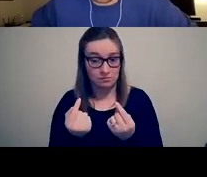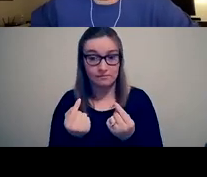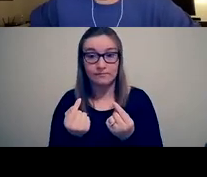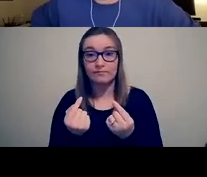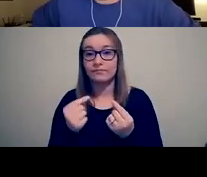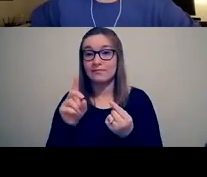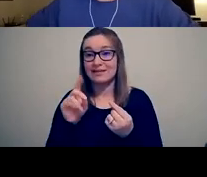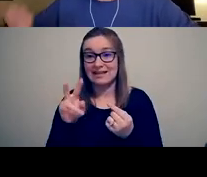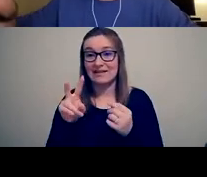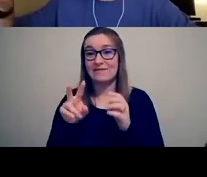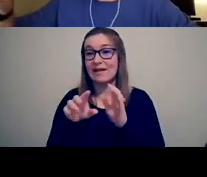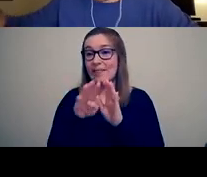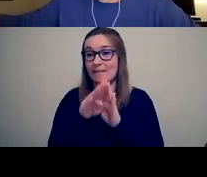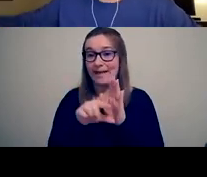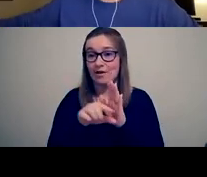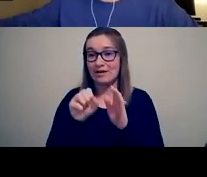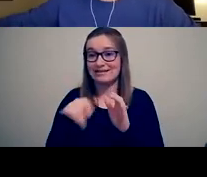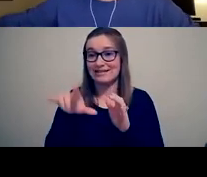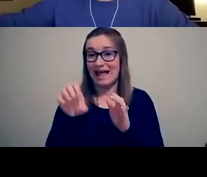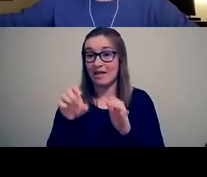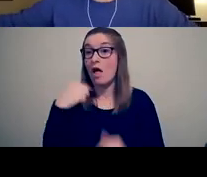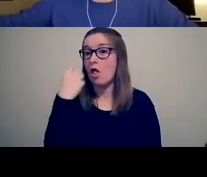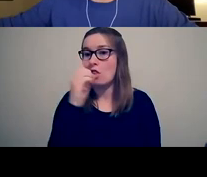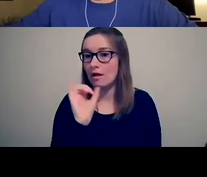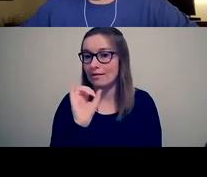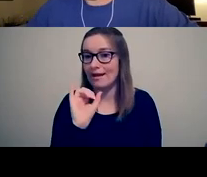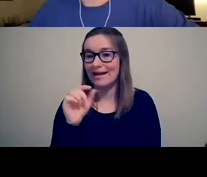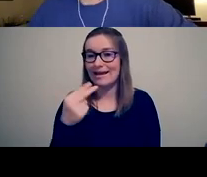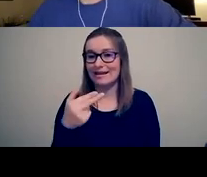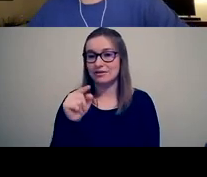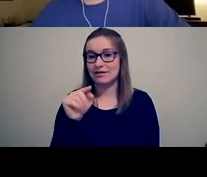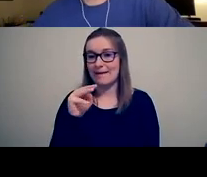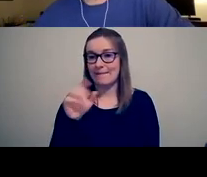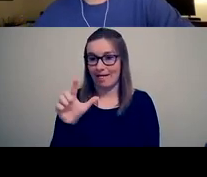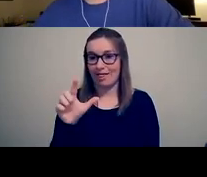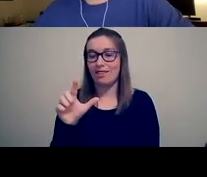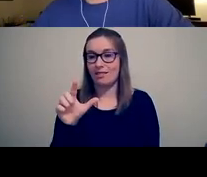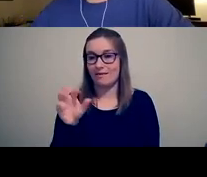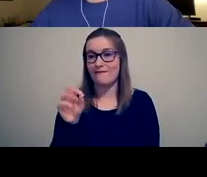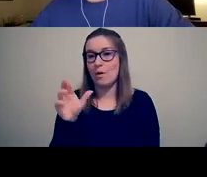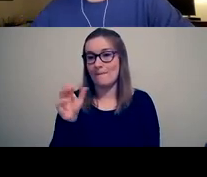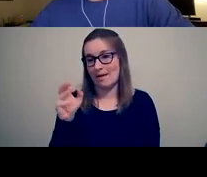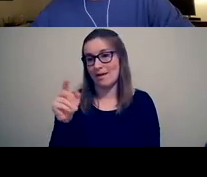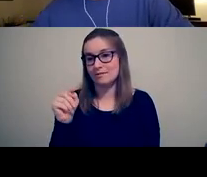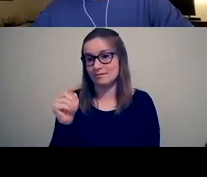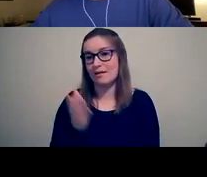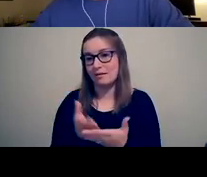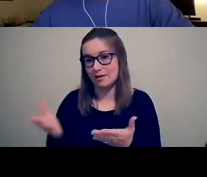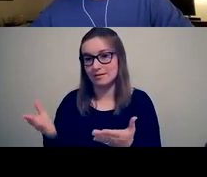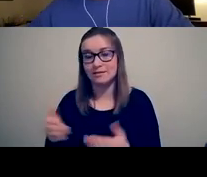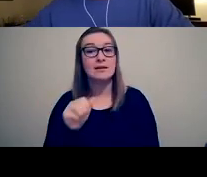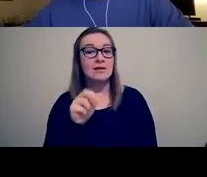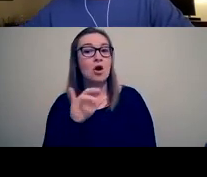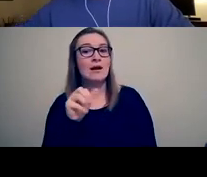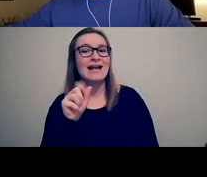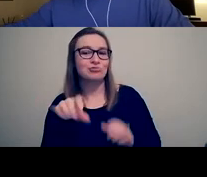background image and styled in a way to make it look like HTML form elements. Yeah, the ARIA, I'm just saying, you just need to add the ARIA